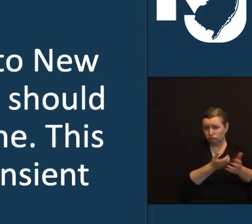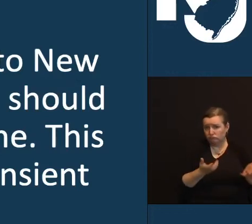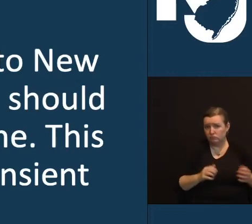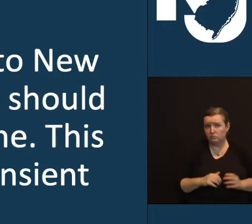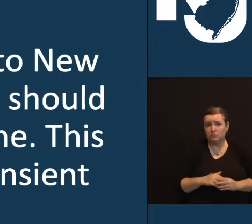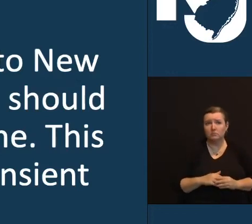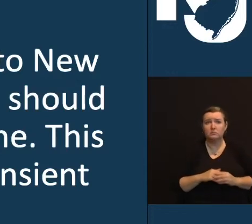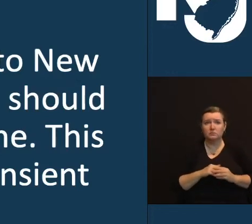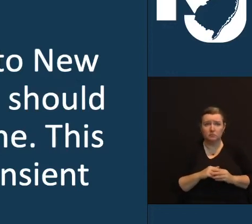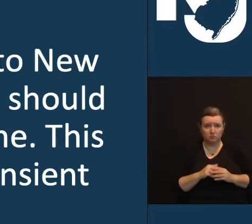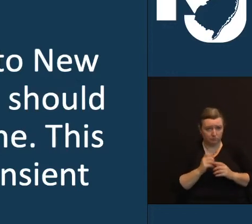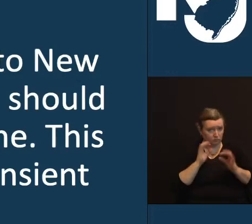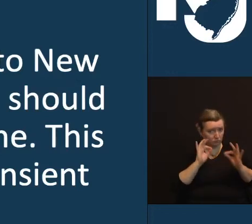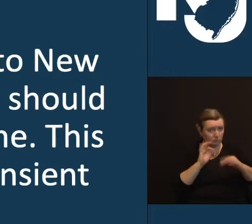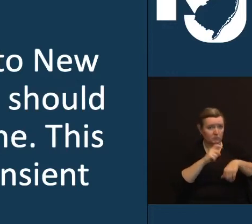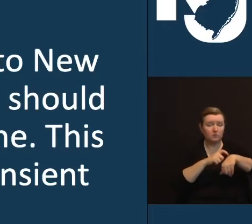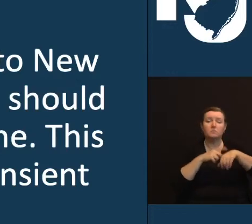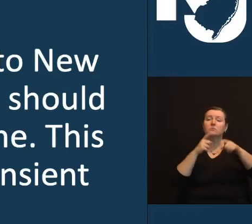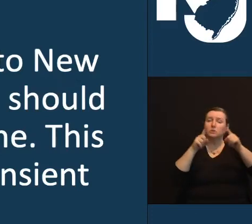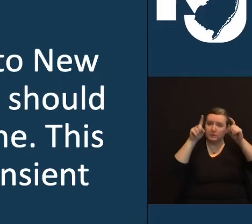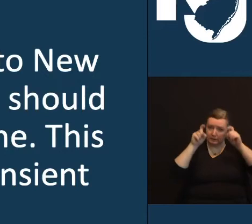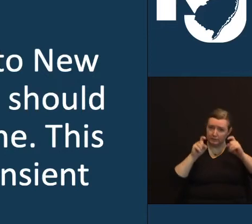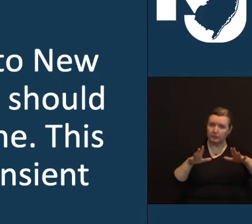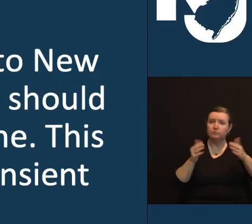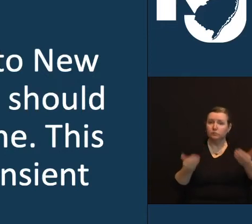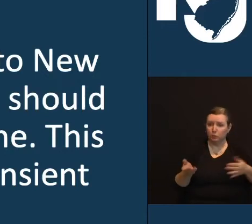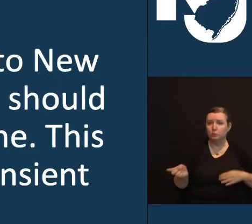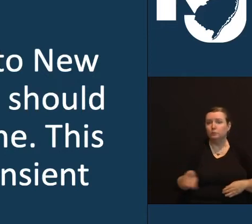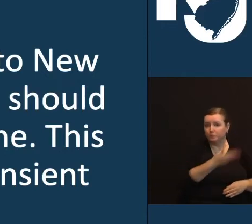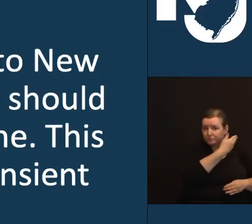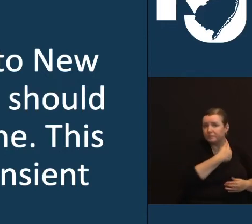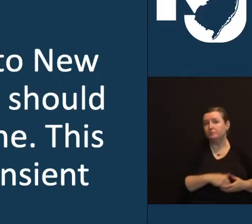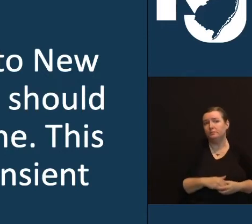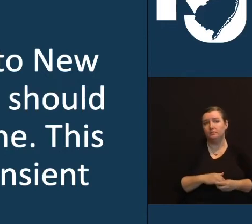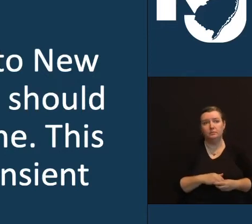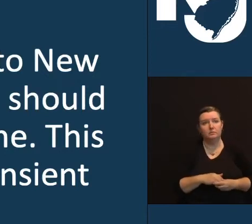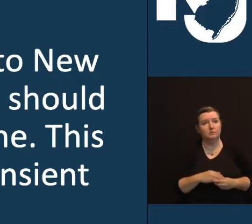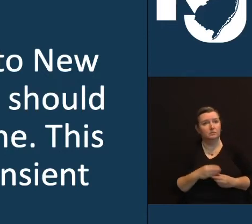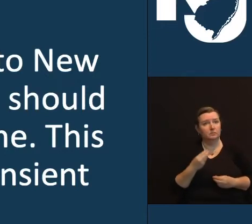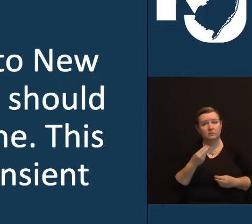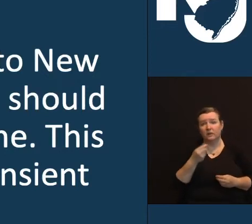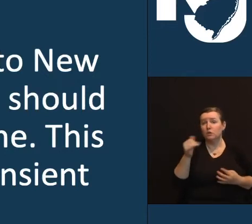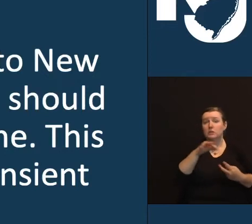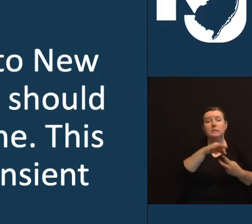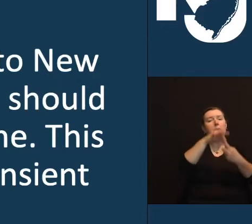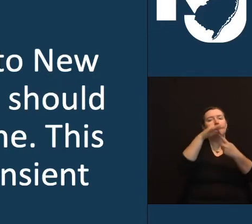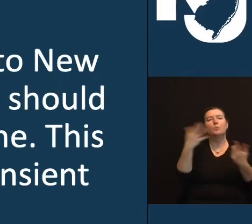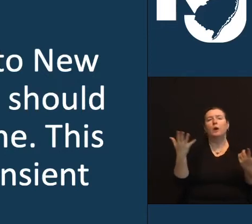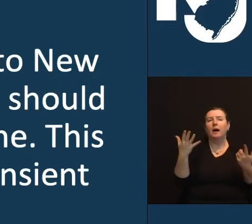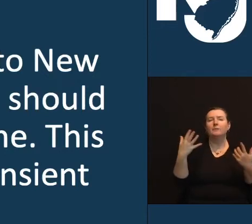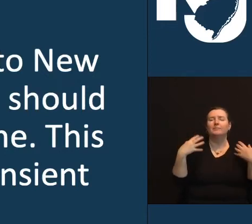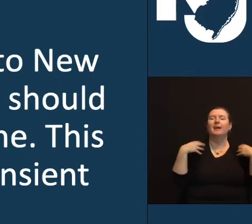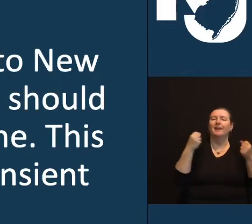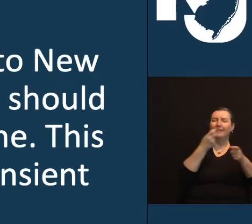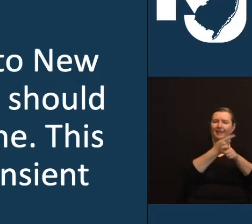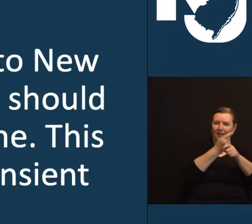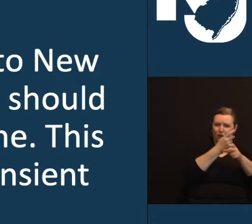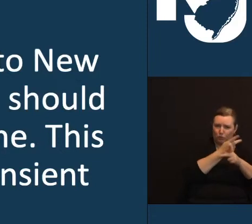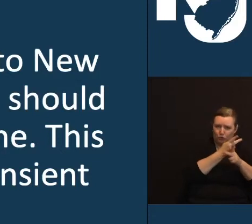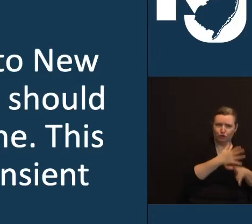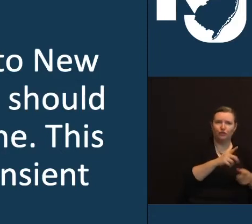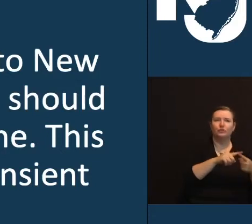tested. There are very few exemptions to this advisory, including frontline healthcare workers, members of law enforcement, and